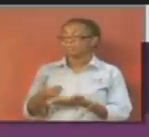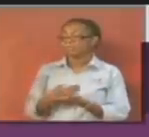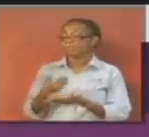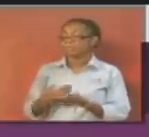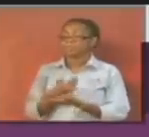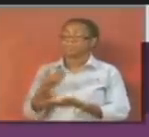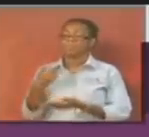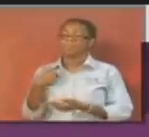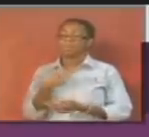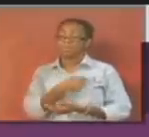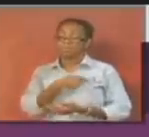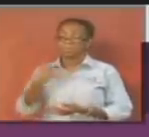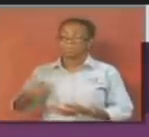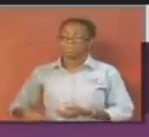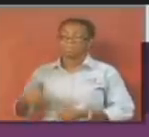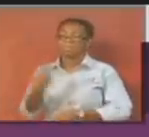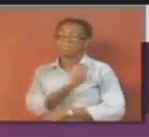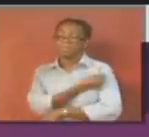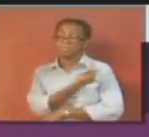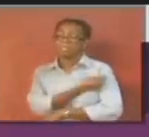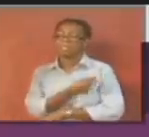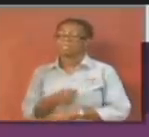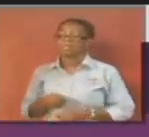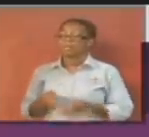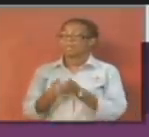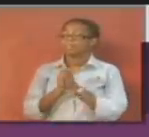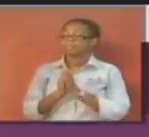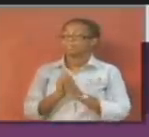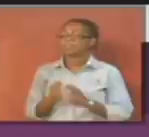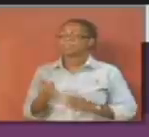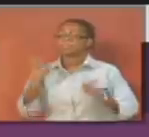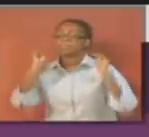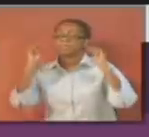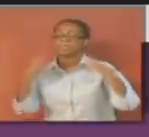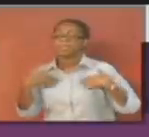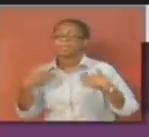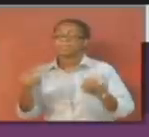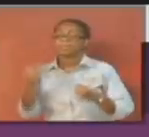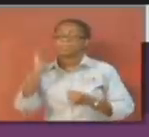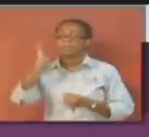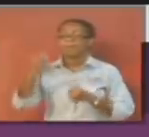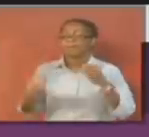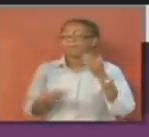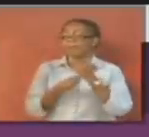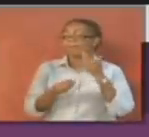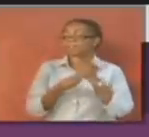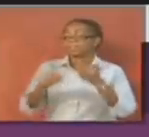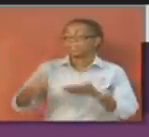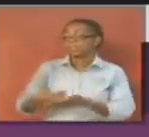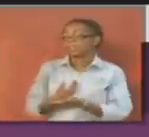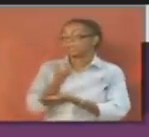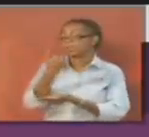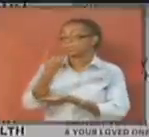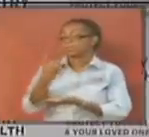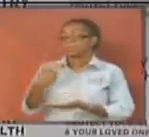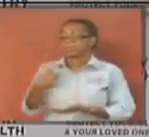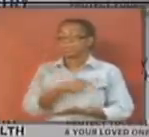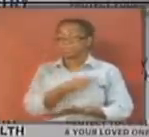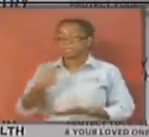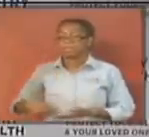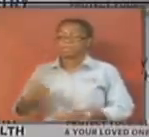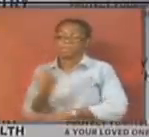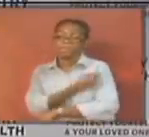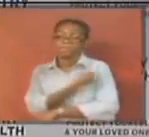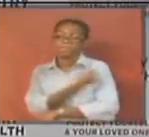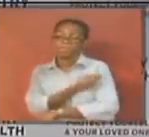our population, considering the arrangement with the Chinese government that is already in place? Thank you. So the Sinovac vaccine, I think